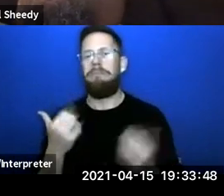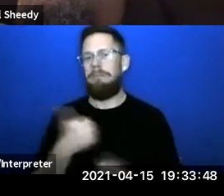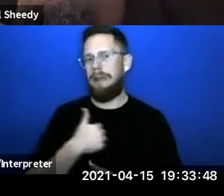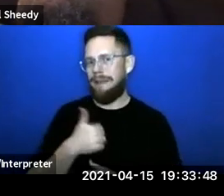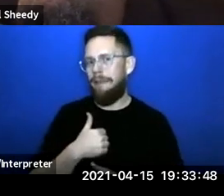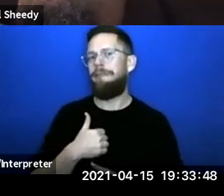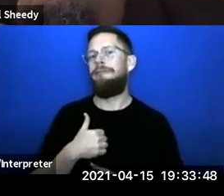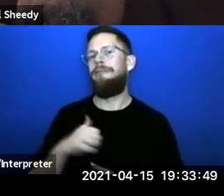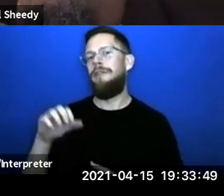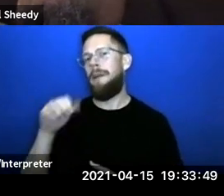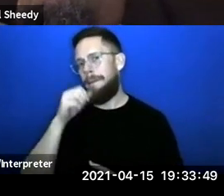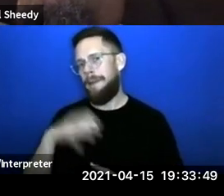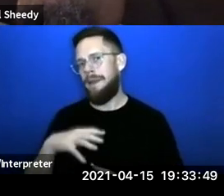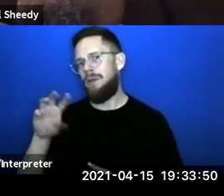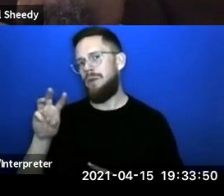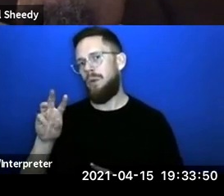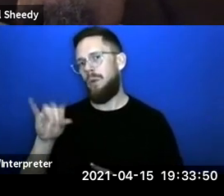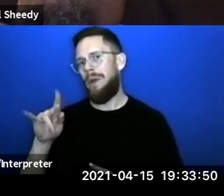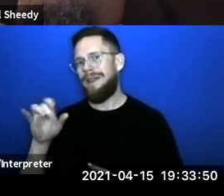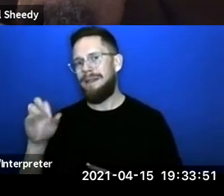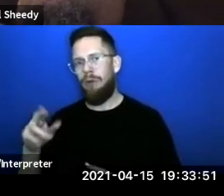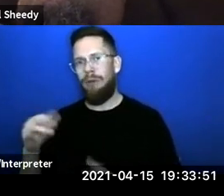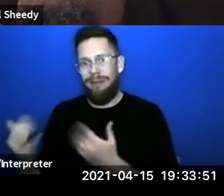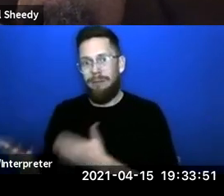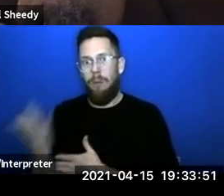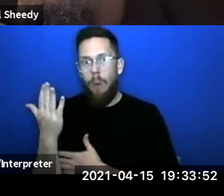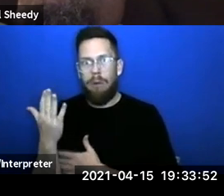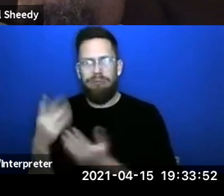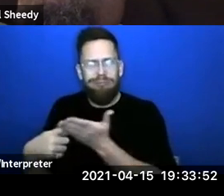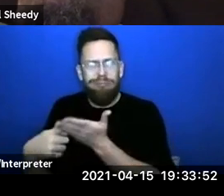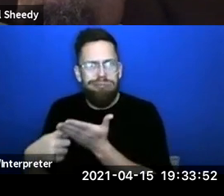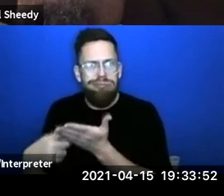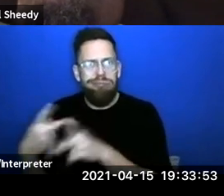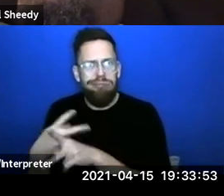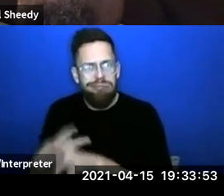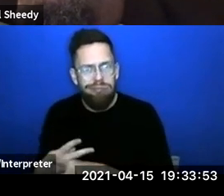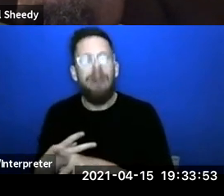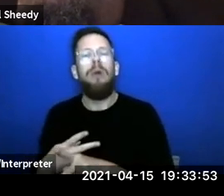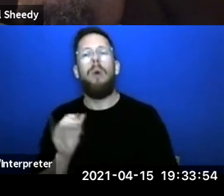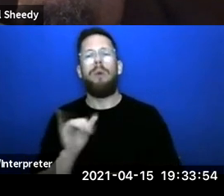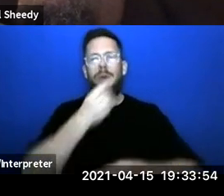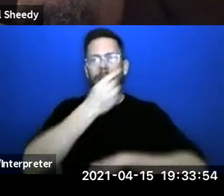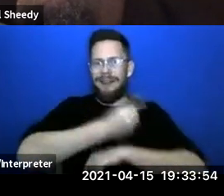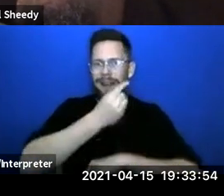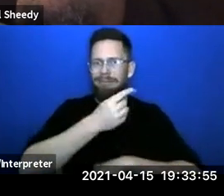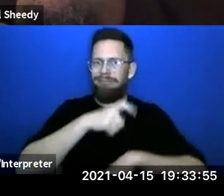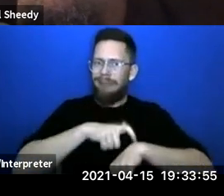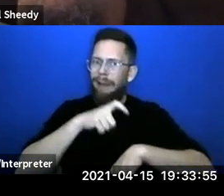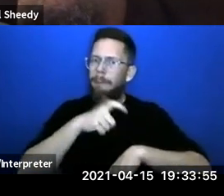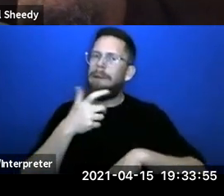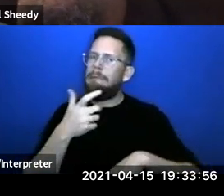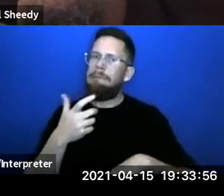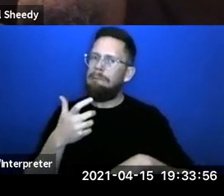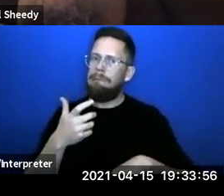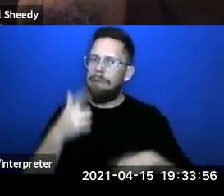things, and then just the dates of our tests are there for you as well. We're still finalizing the testing dates for the high